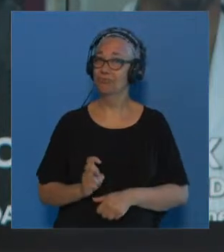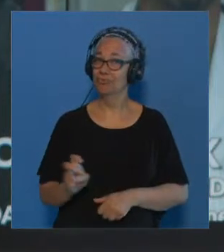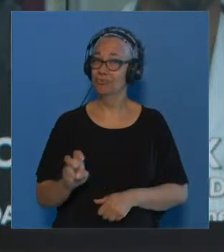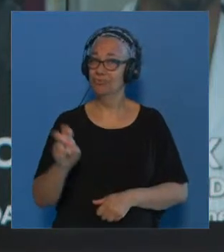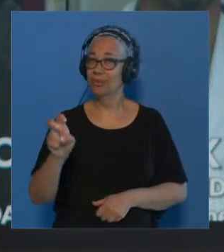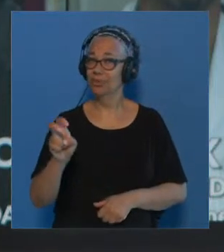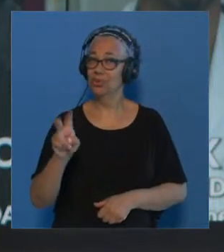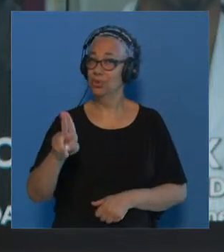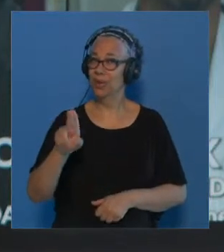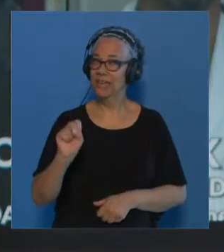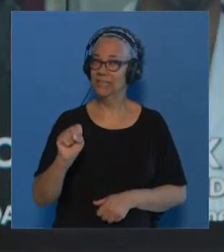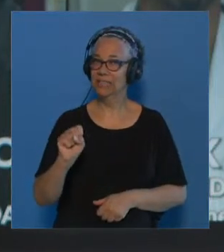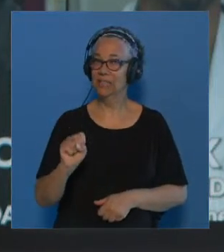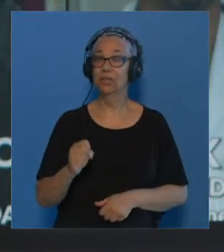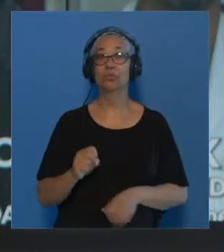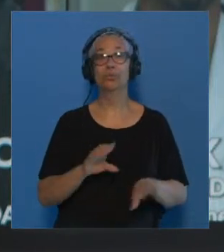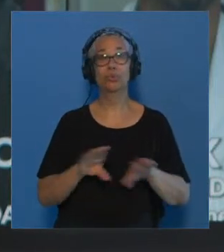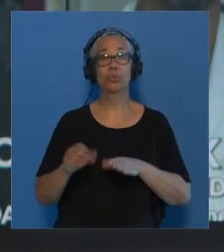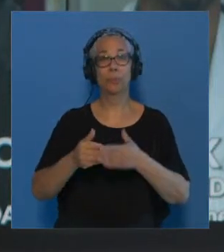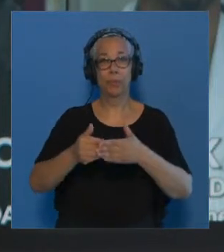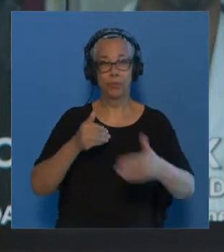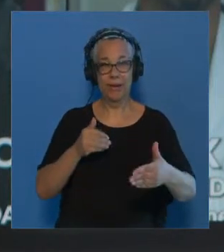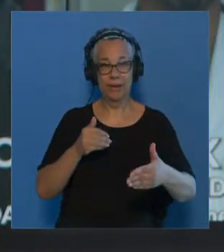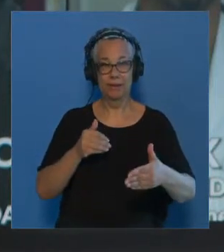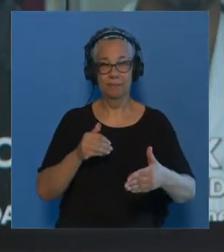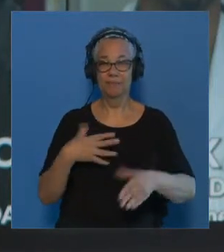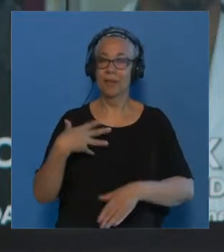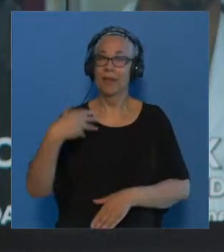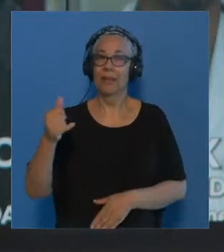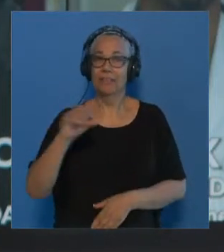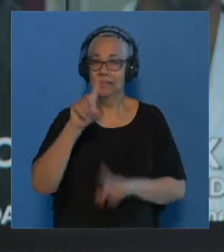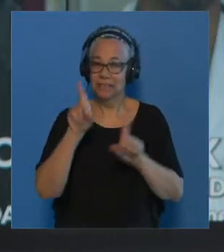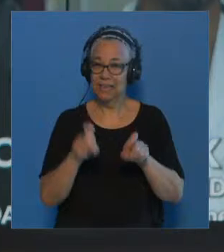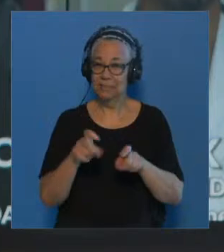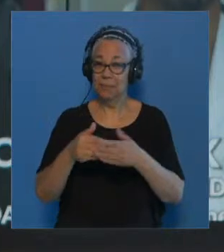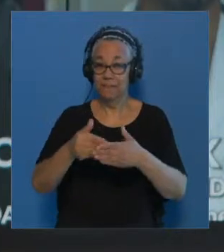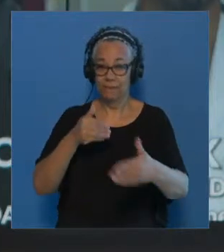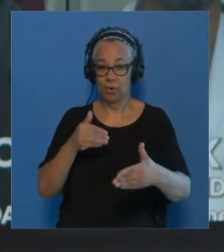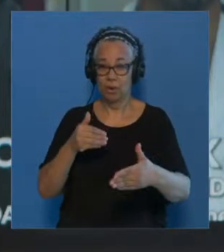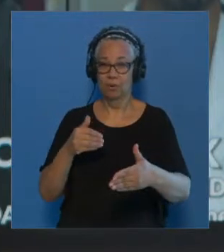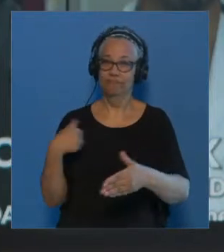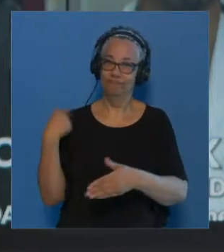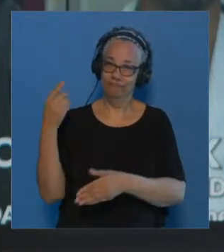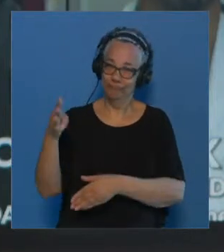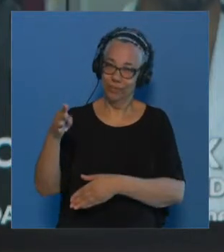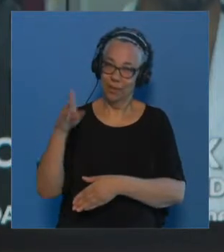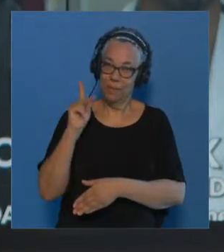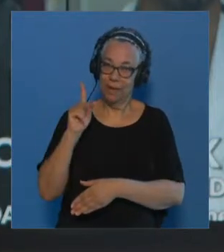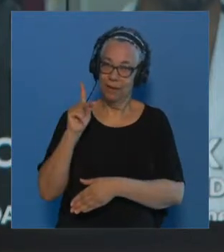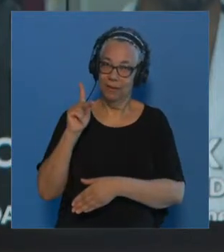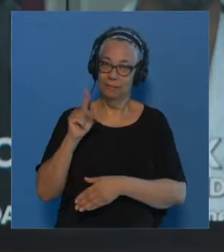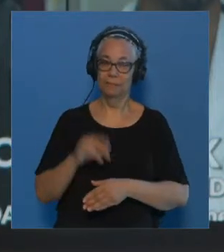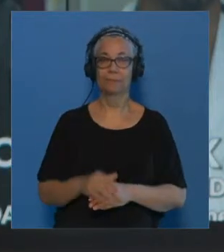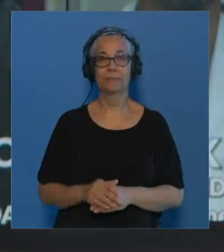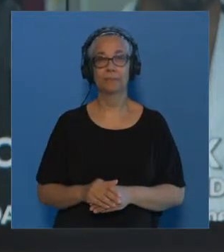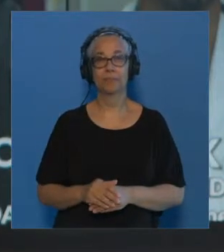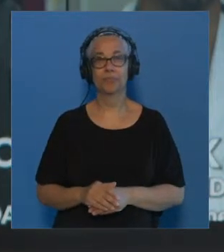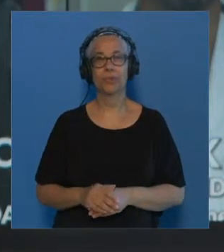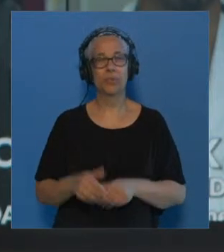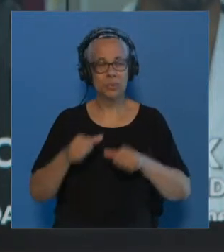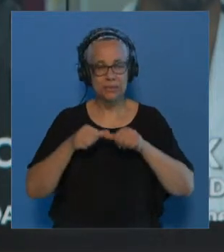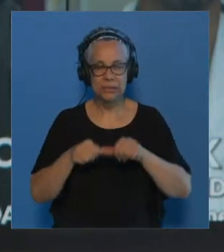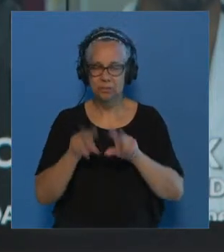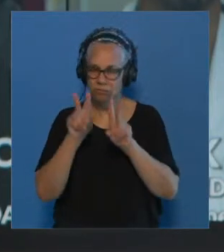to require pre-departure tests before their return. We will continue to look at all issues and, as the Minister of